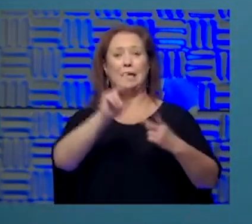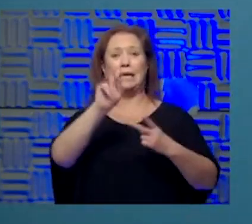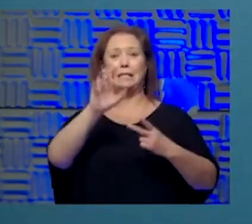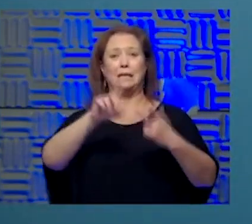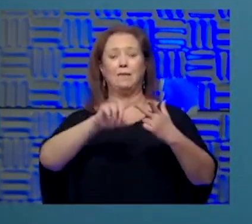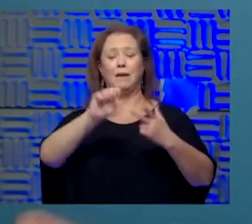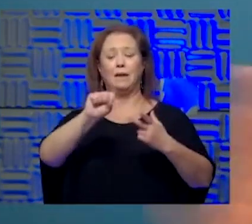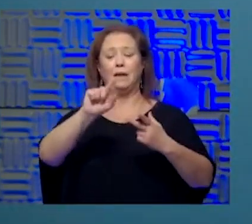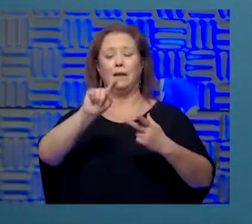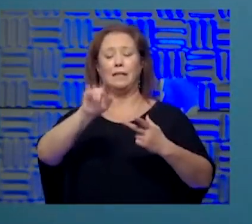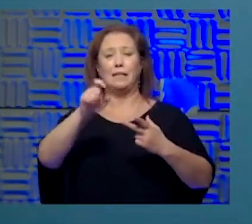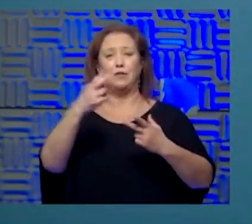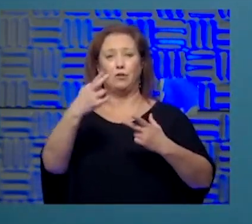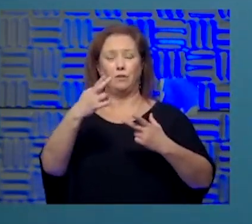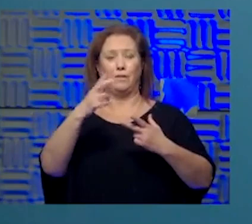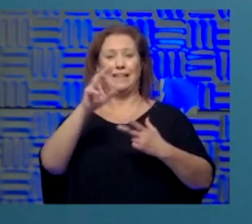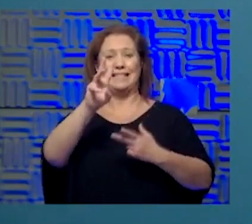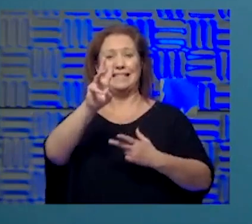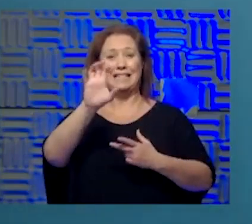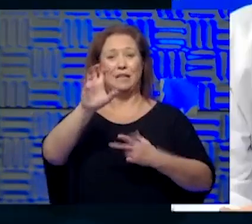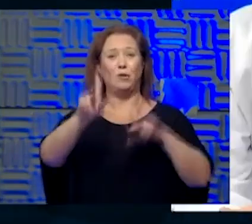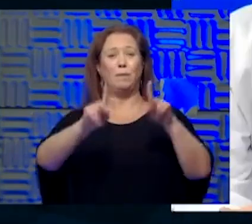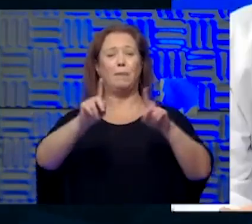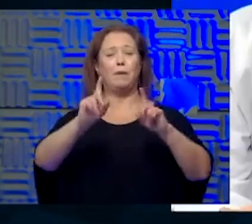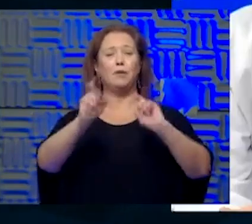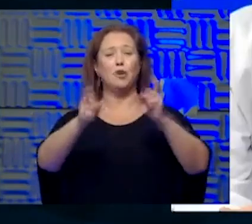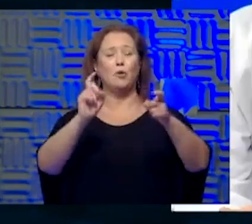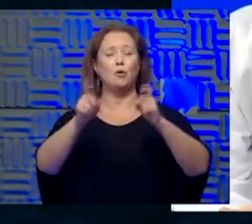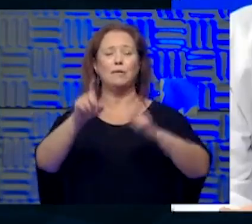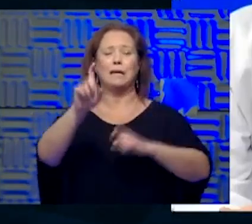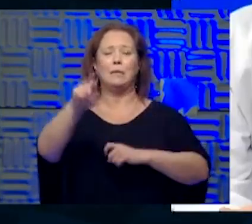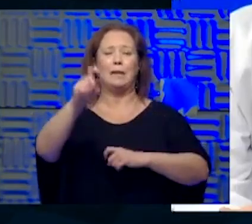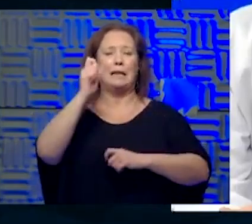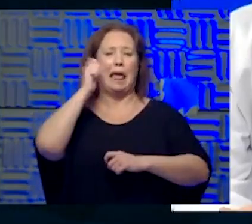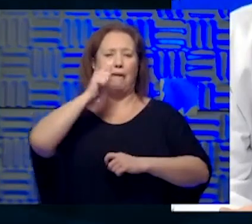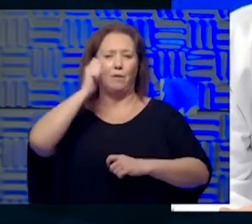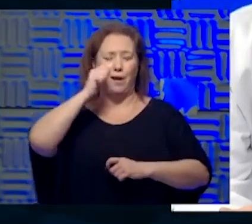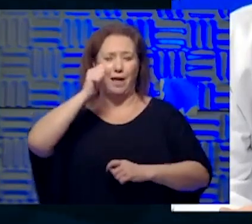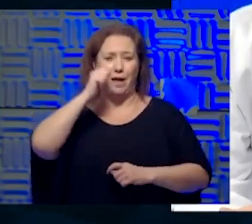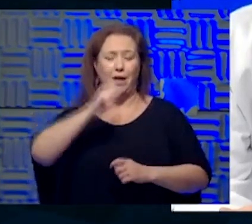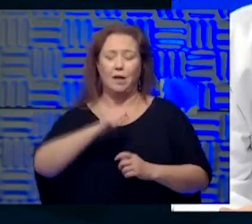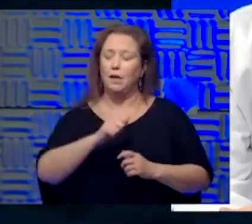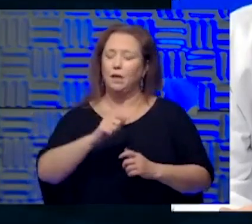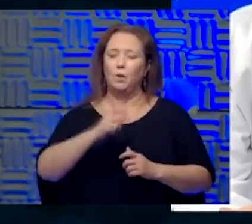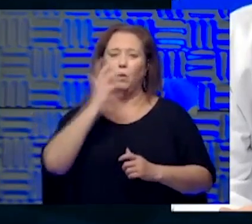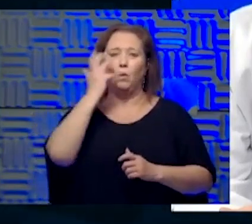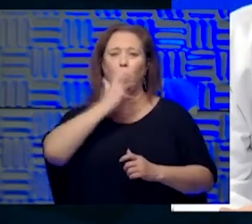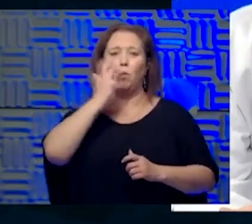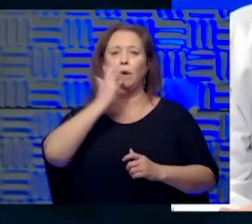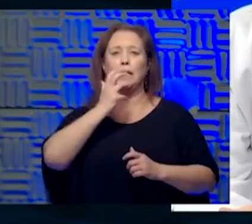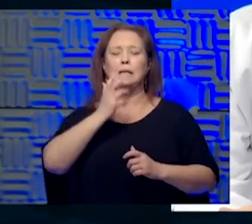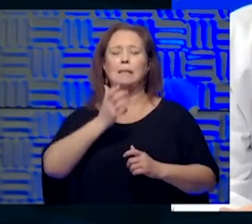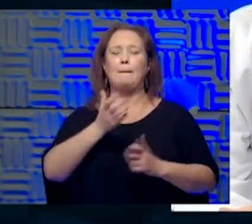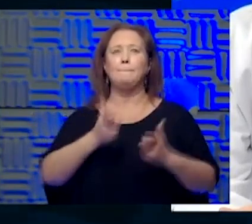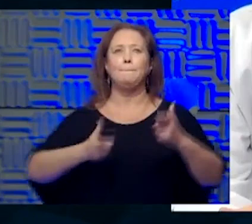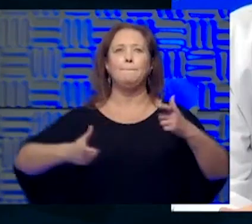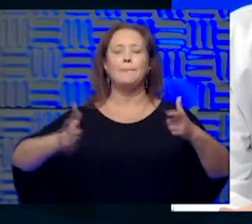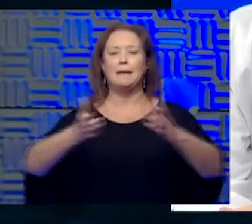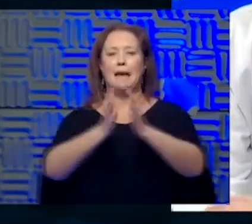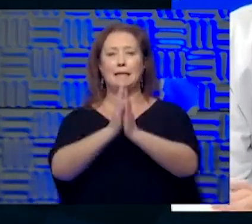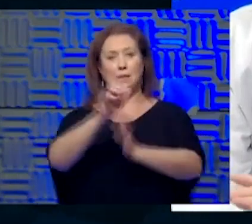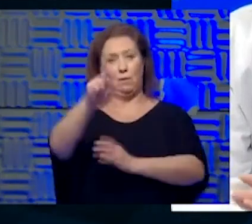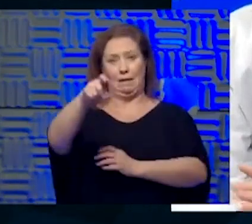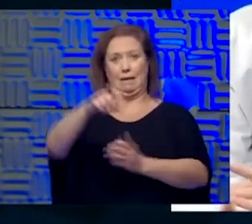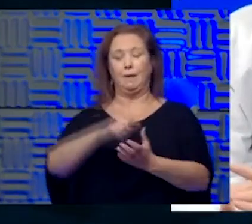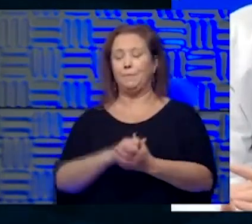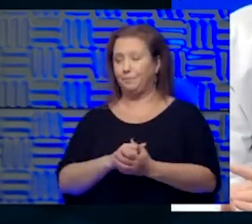St. Joseph in order to adequately supply our hospitals. So it's a big ask. we need it. And you